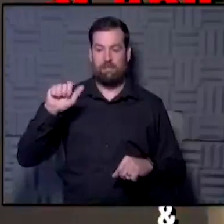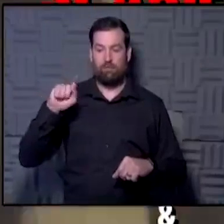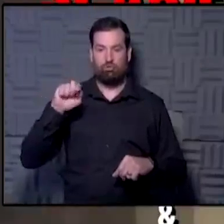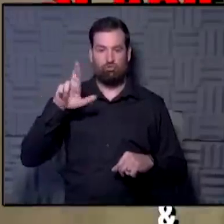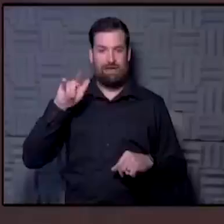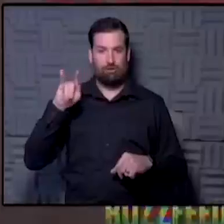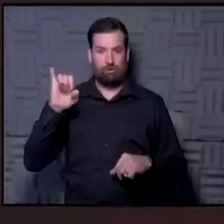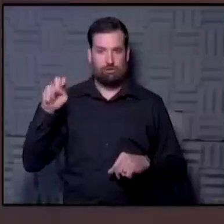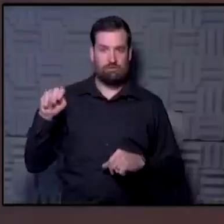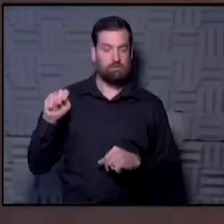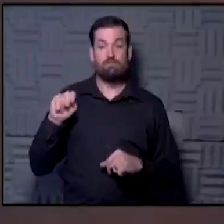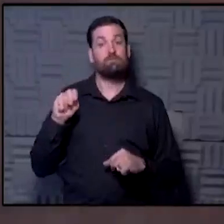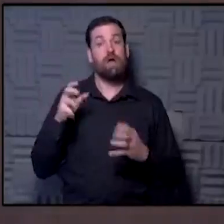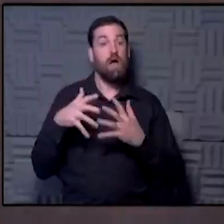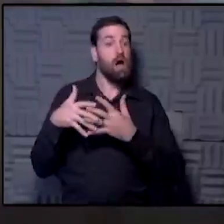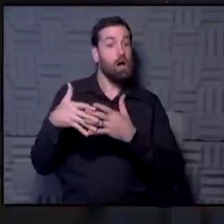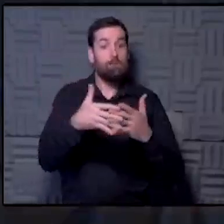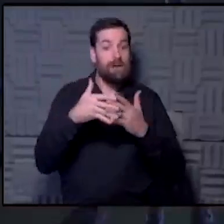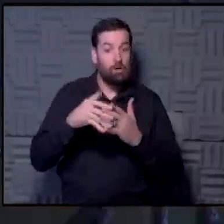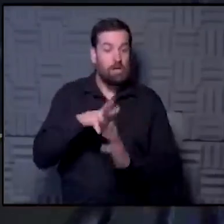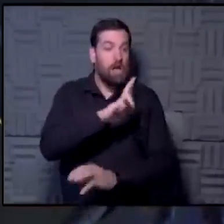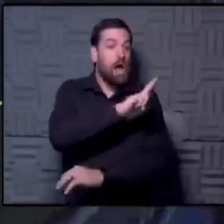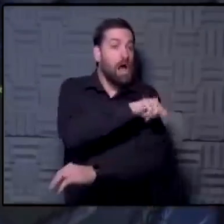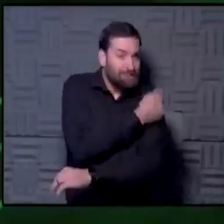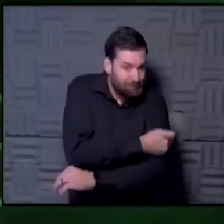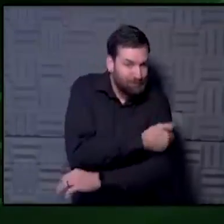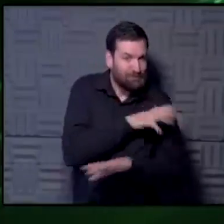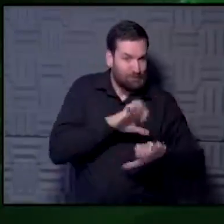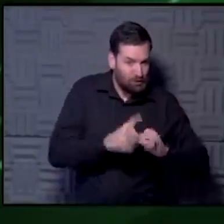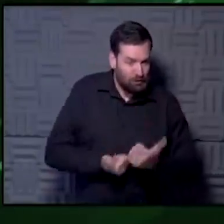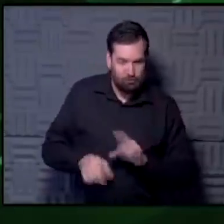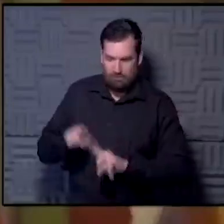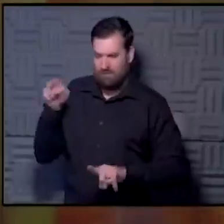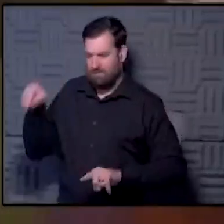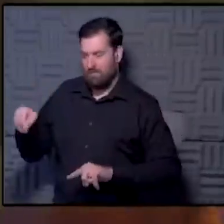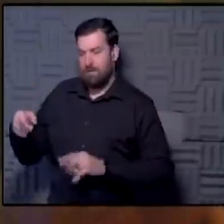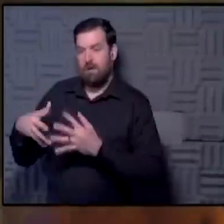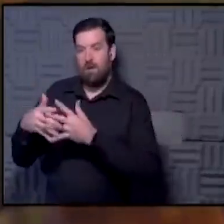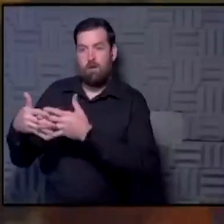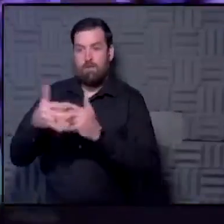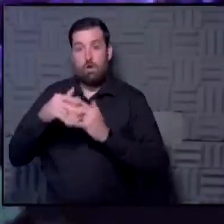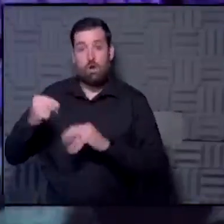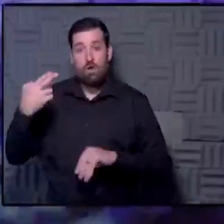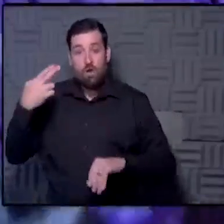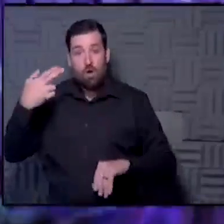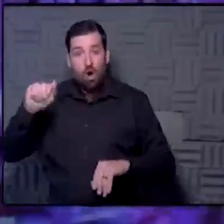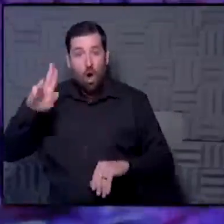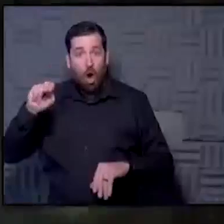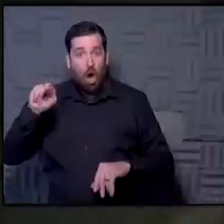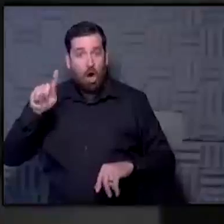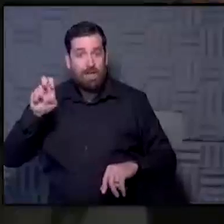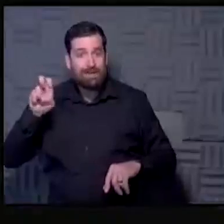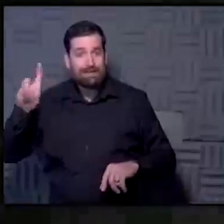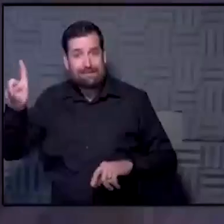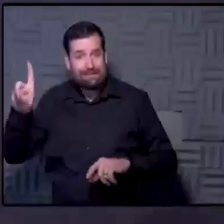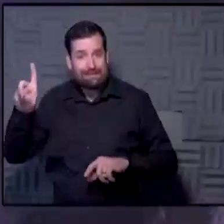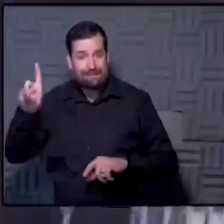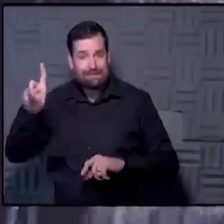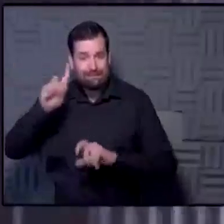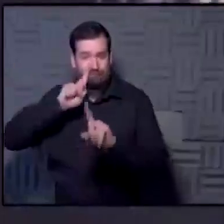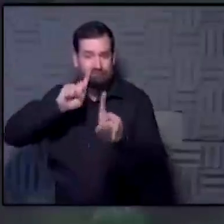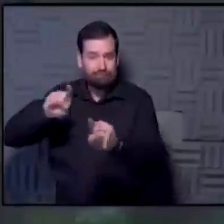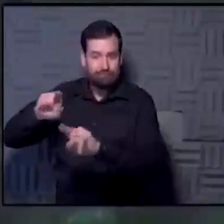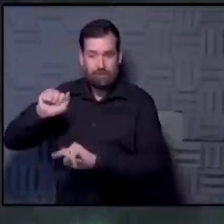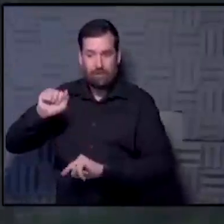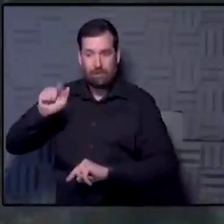like AHA, I think American Hospital Association, but this would be the American Haunted Attraction Association. So